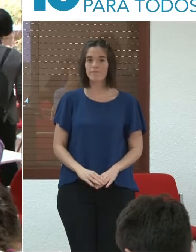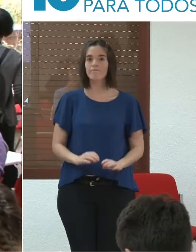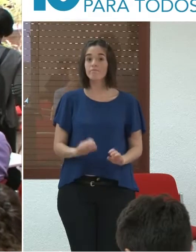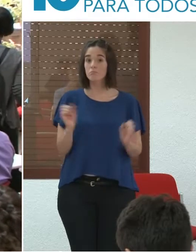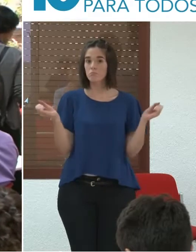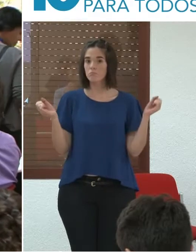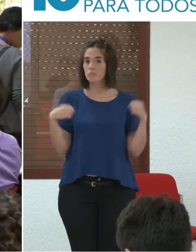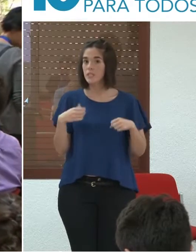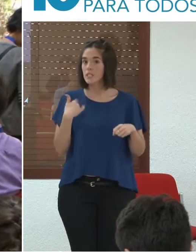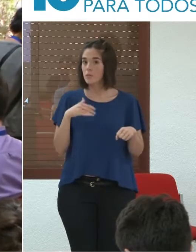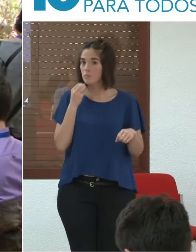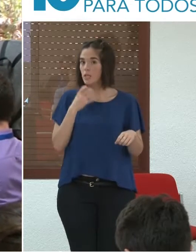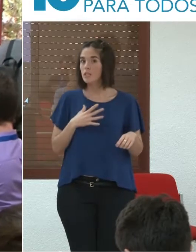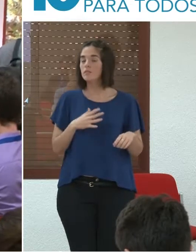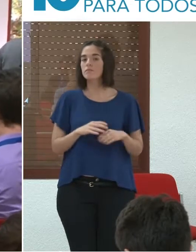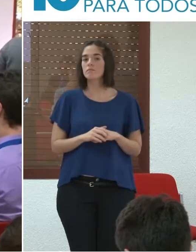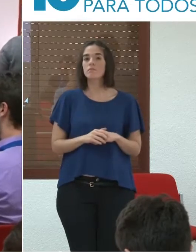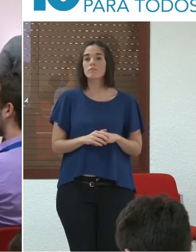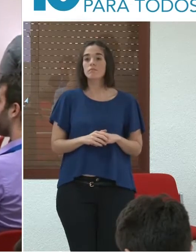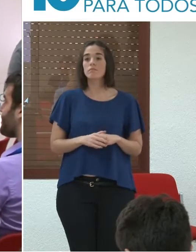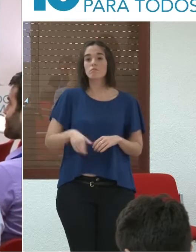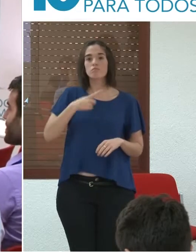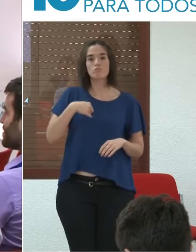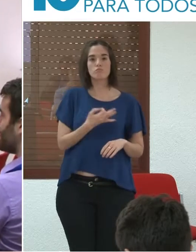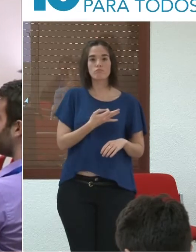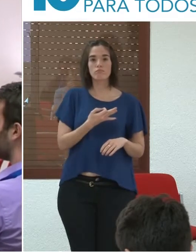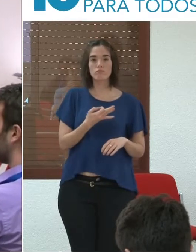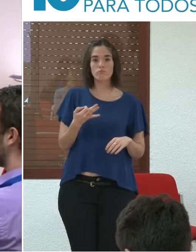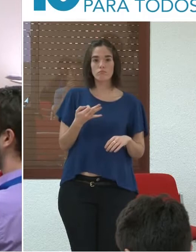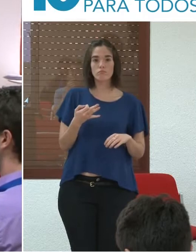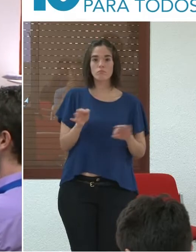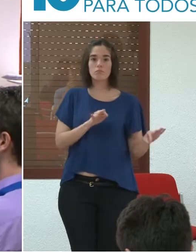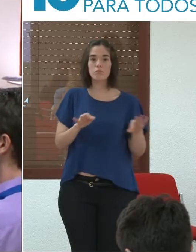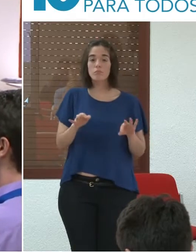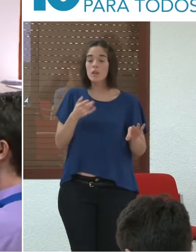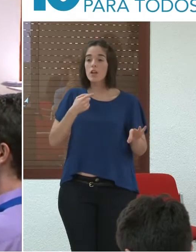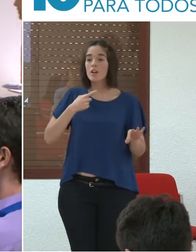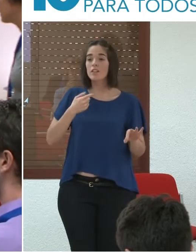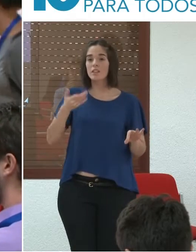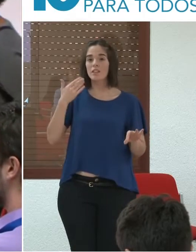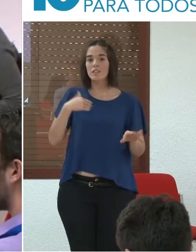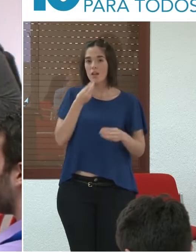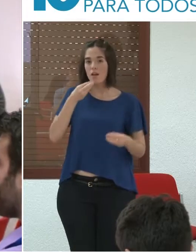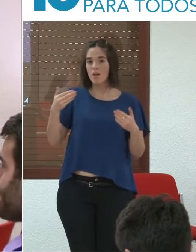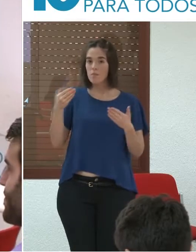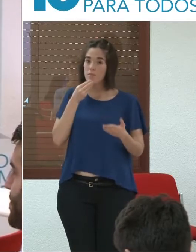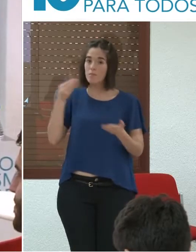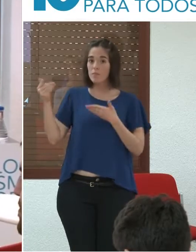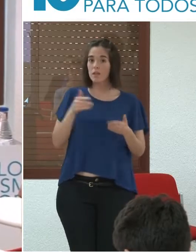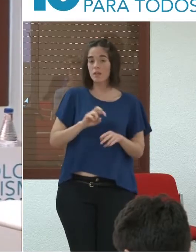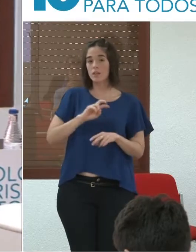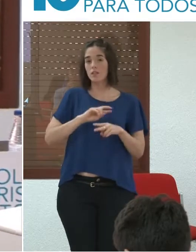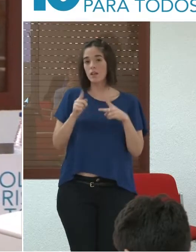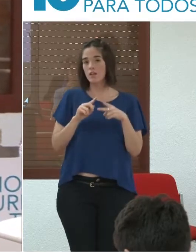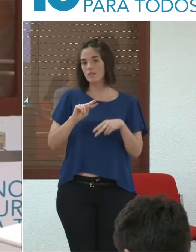Ok, ahora sí. Okay, it seems like we're all Estamos ready. todos preparados. Bienvenidos So a we're going to start. Welcome to the mesa de second